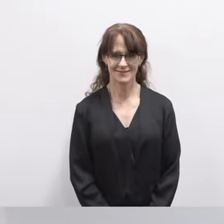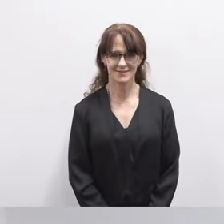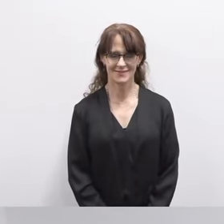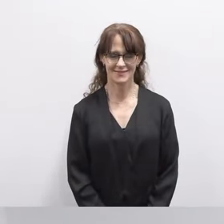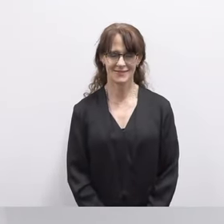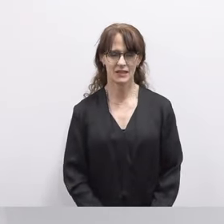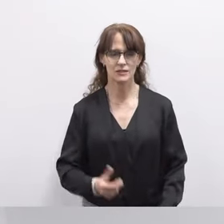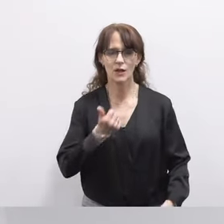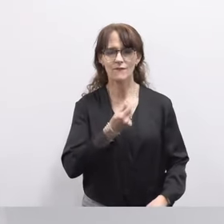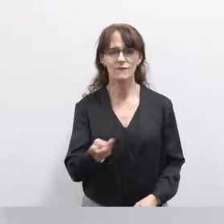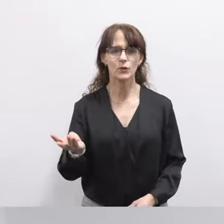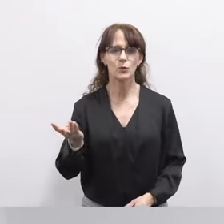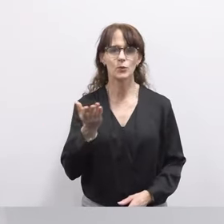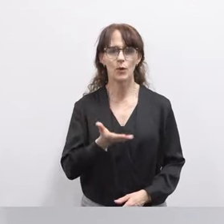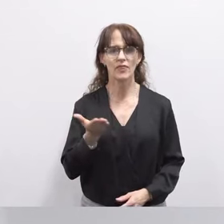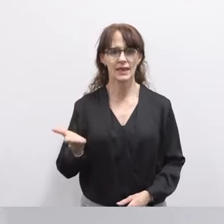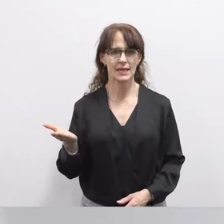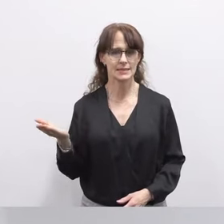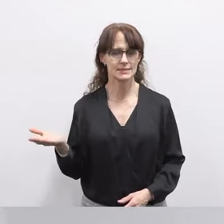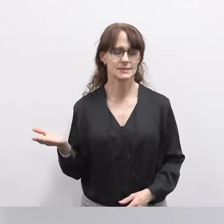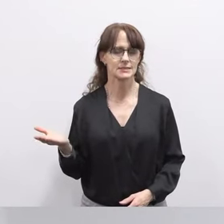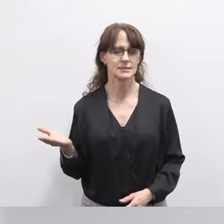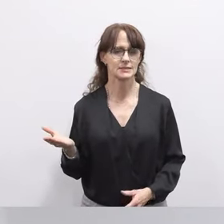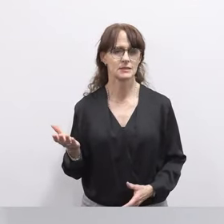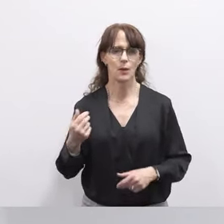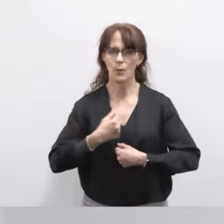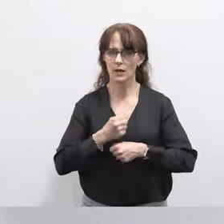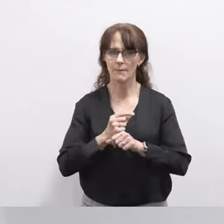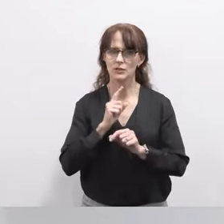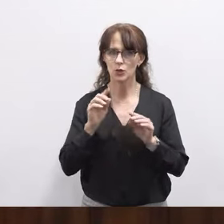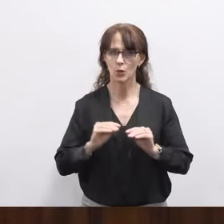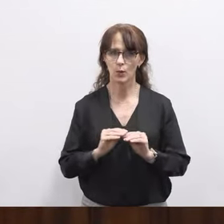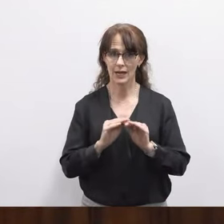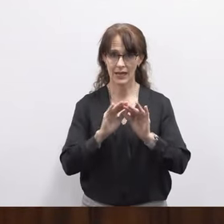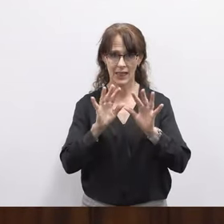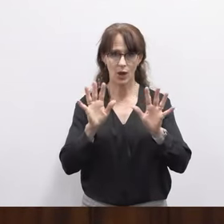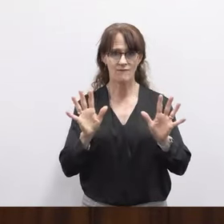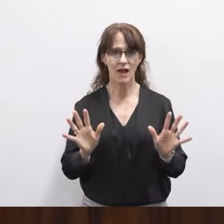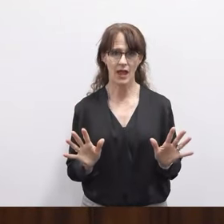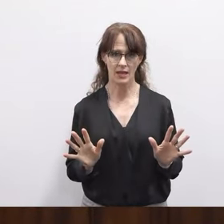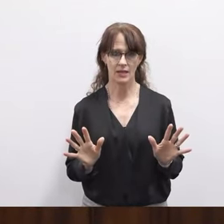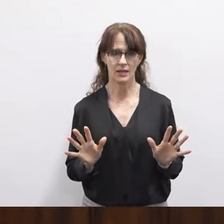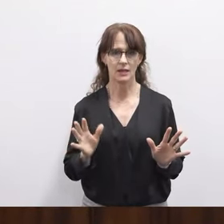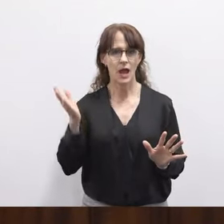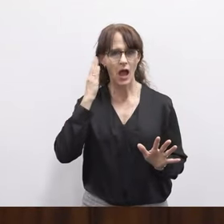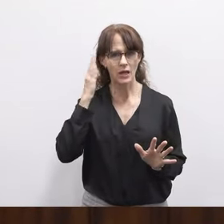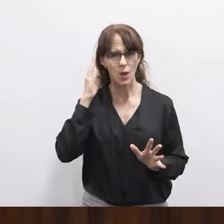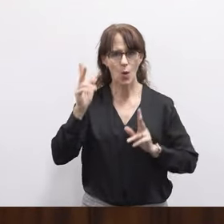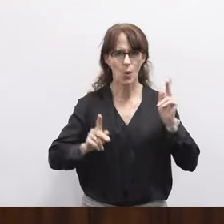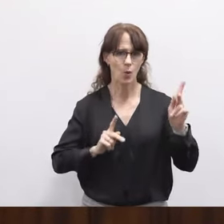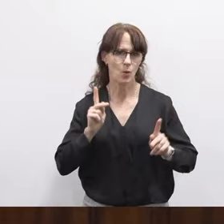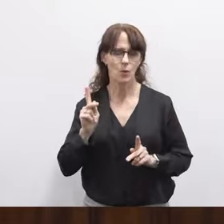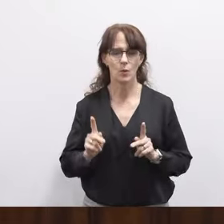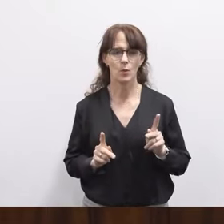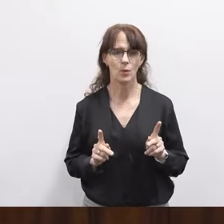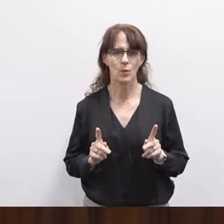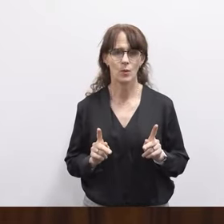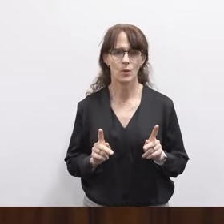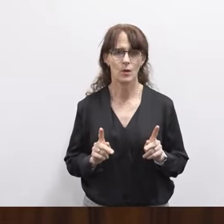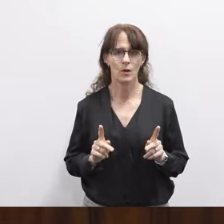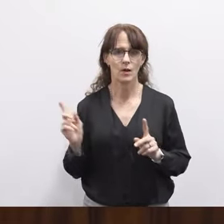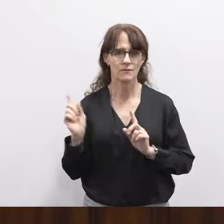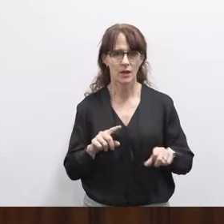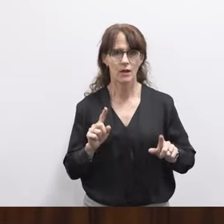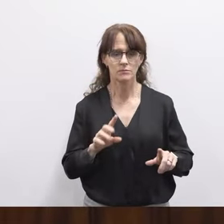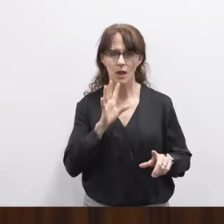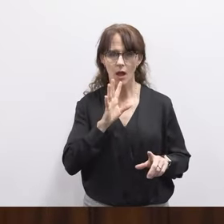Okay, just a couple of things that I want to make sure that we clarify. I know that folks have come in and